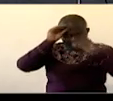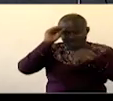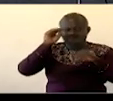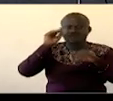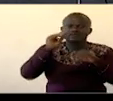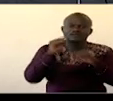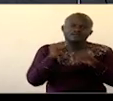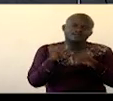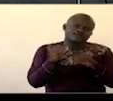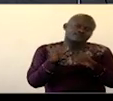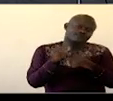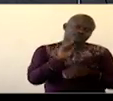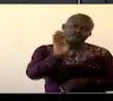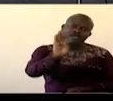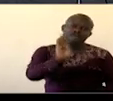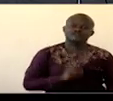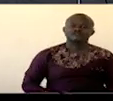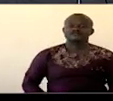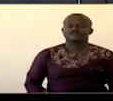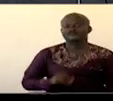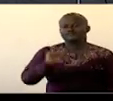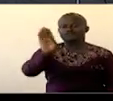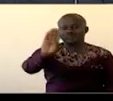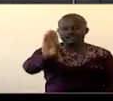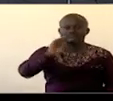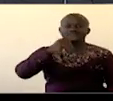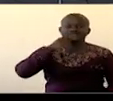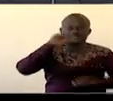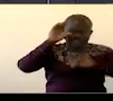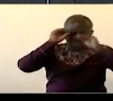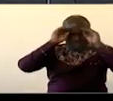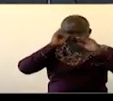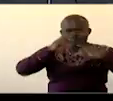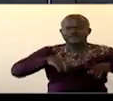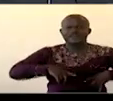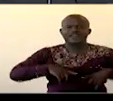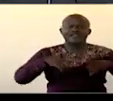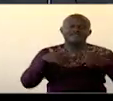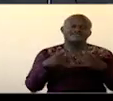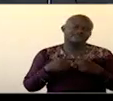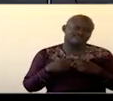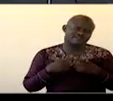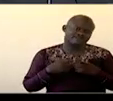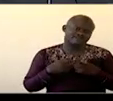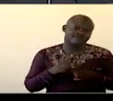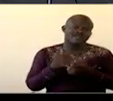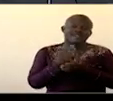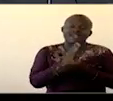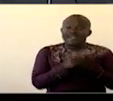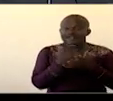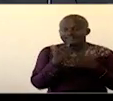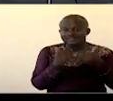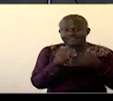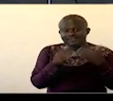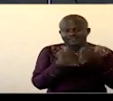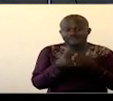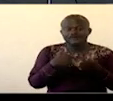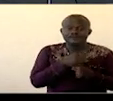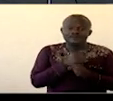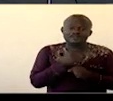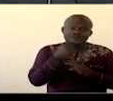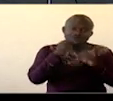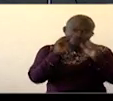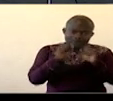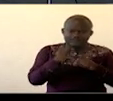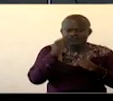from biology. And biology is the study of life. Everything we do is possible because we have